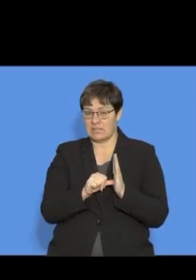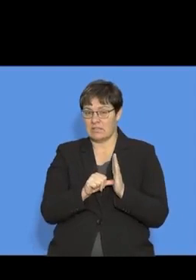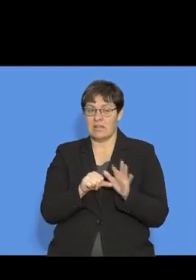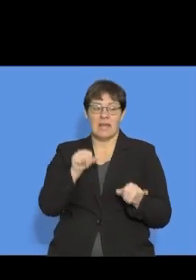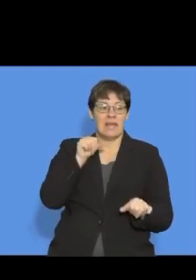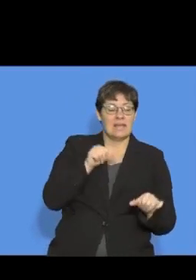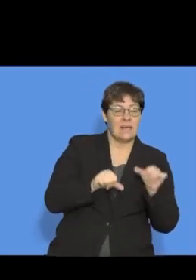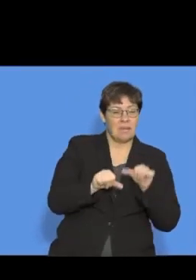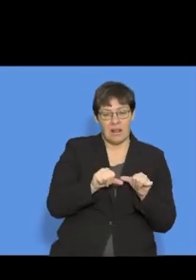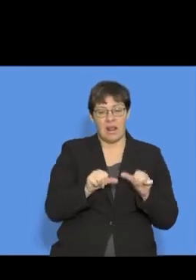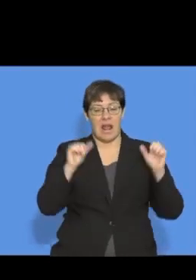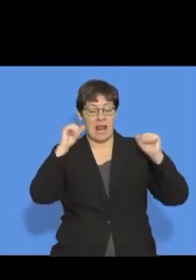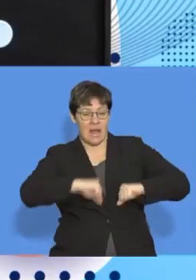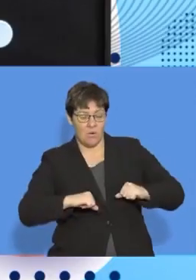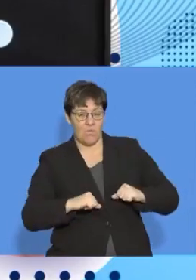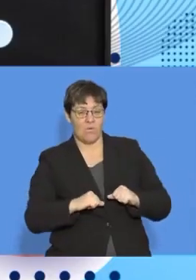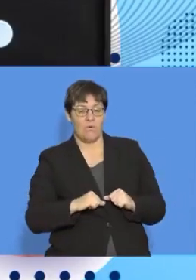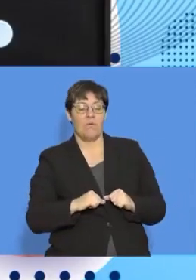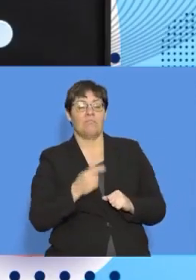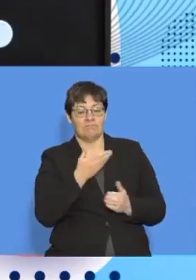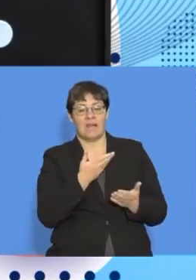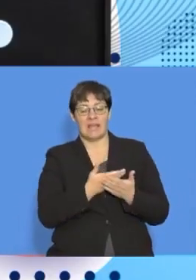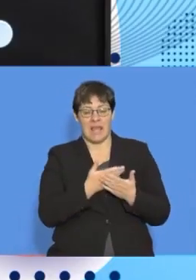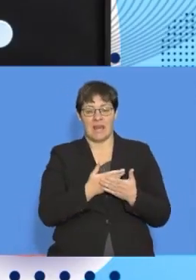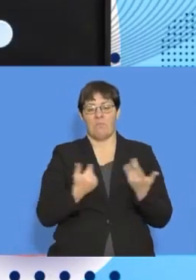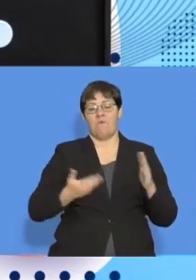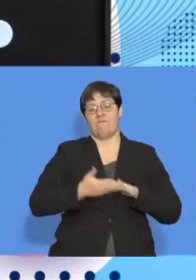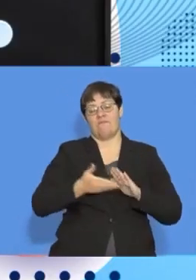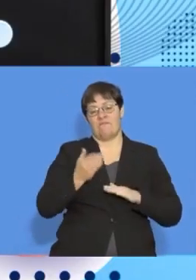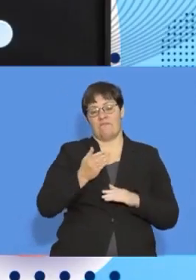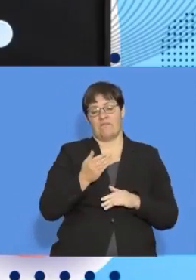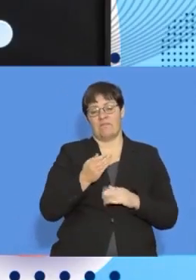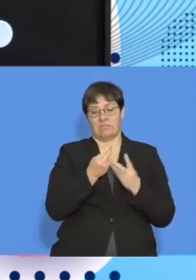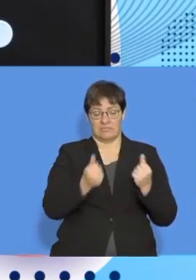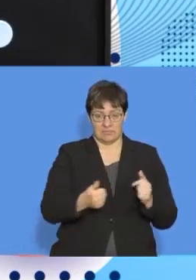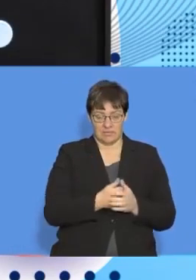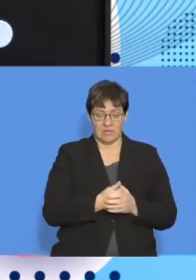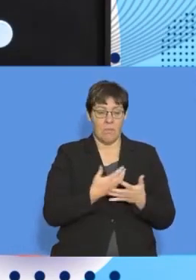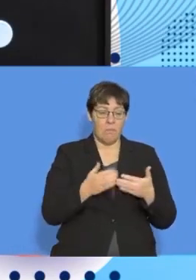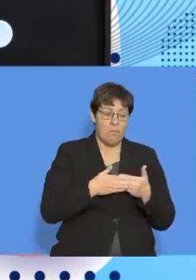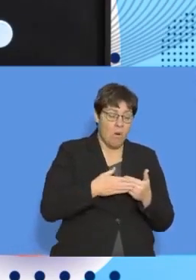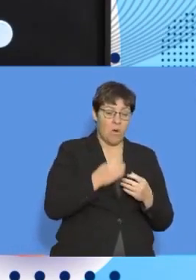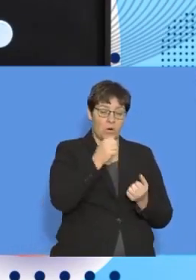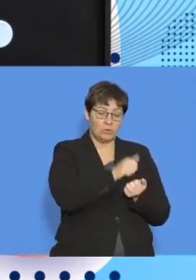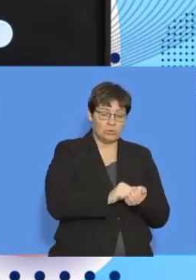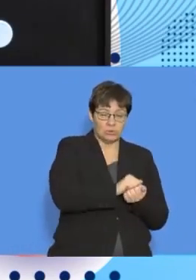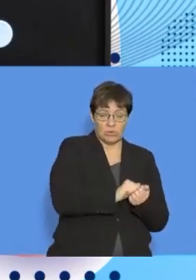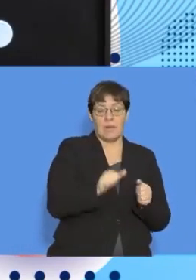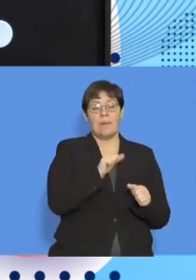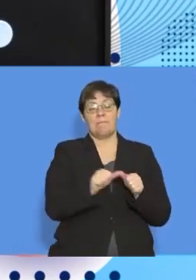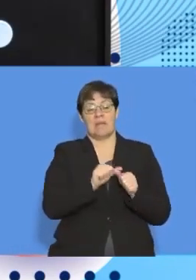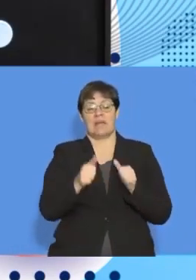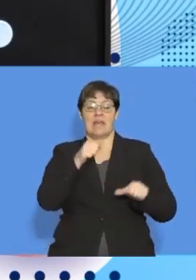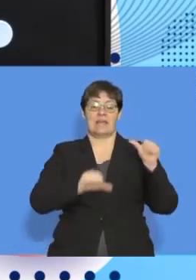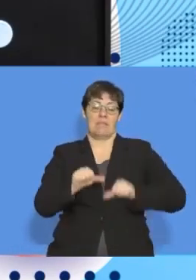in chemically allowing the food to be able to digest faster. So the more we chew our food, the better